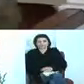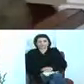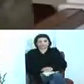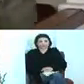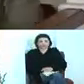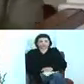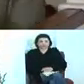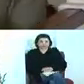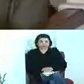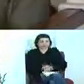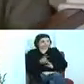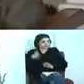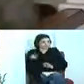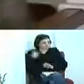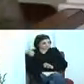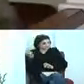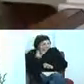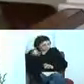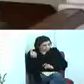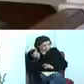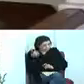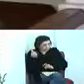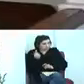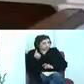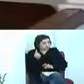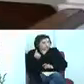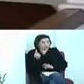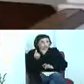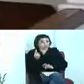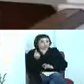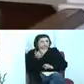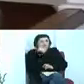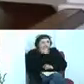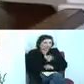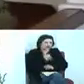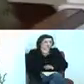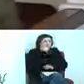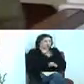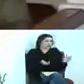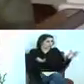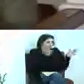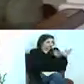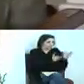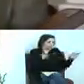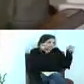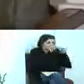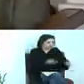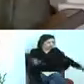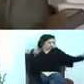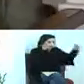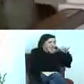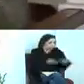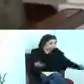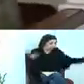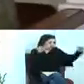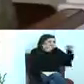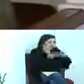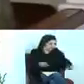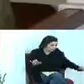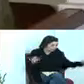We will only be going to make the same mistakes over and over and over